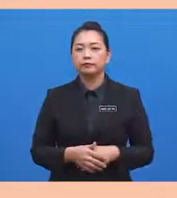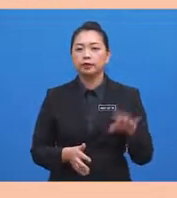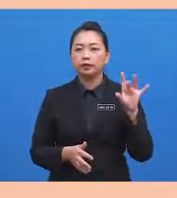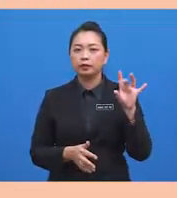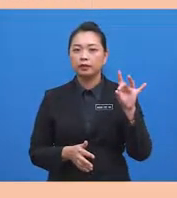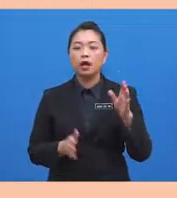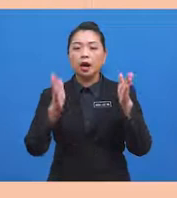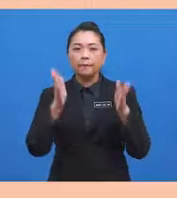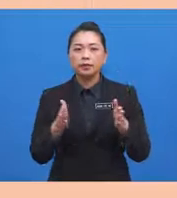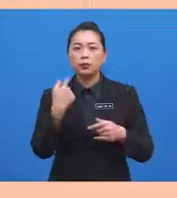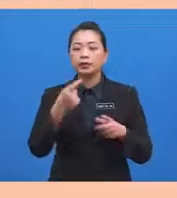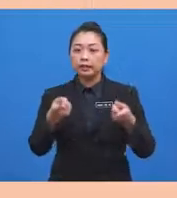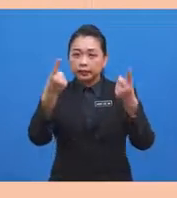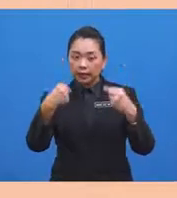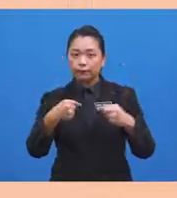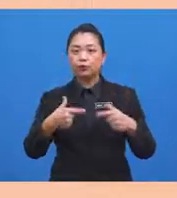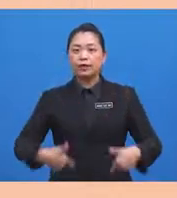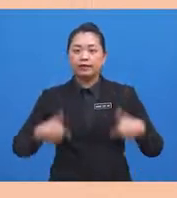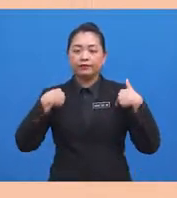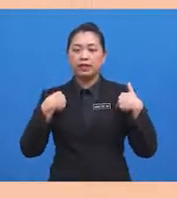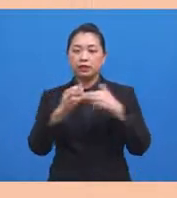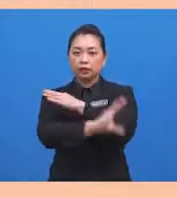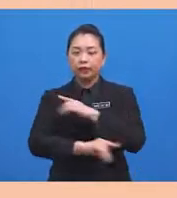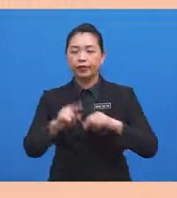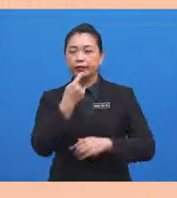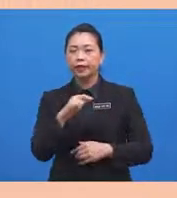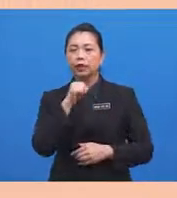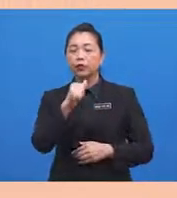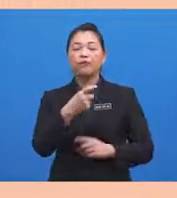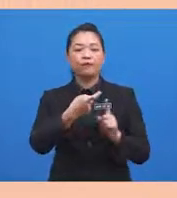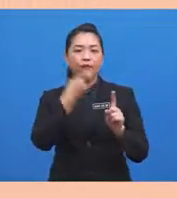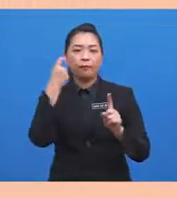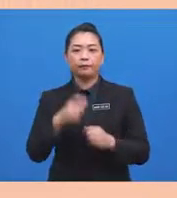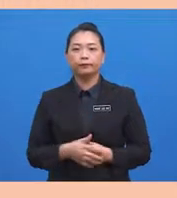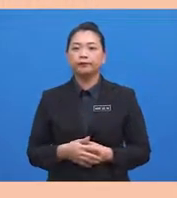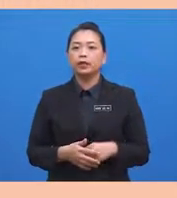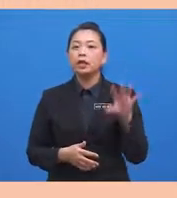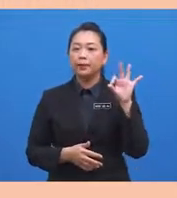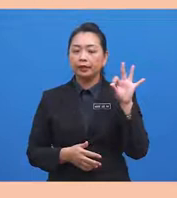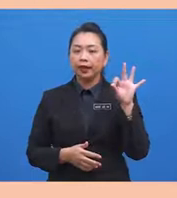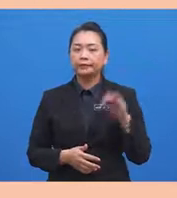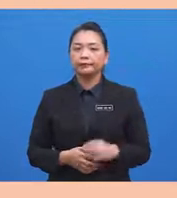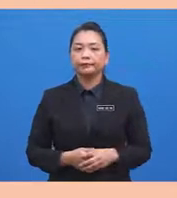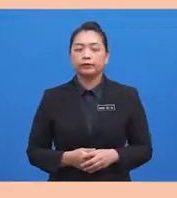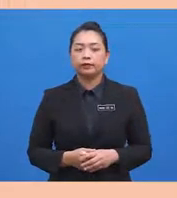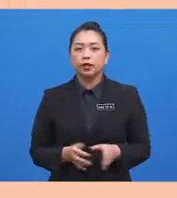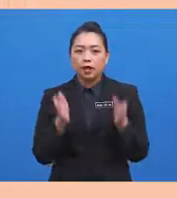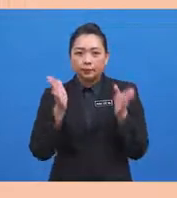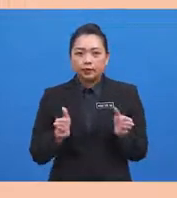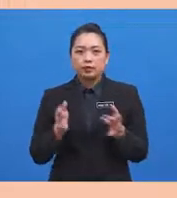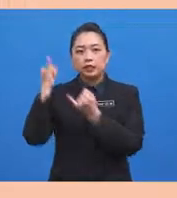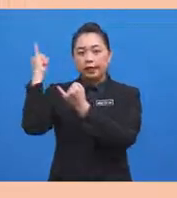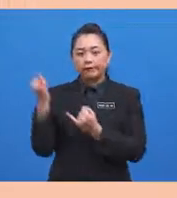a person who has come to live in a country they are not from. And number 9, a